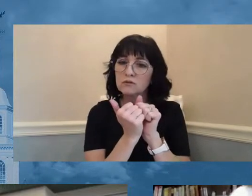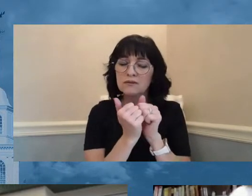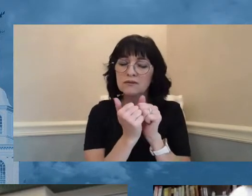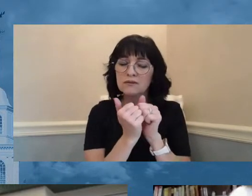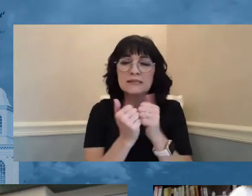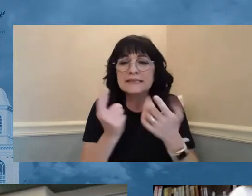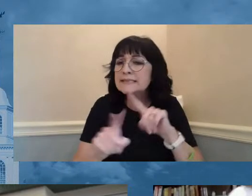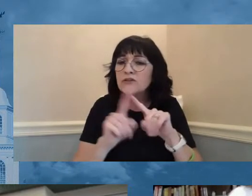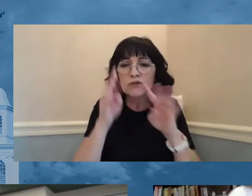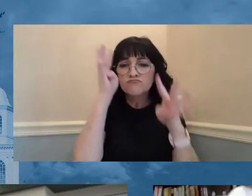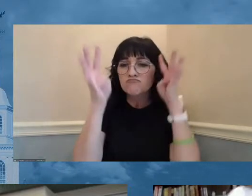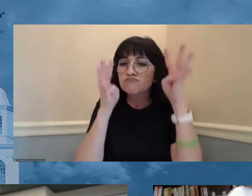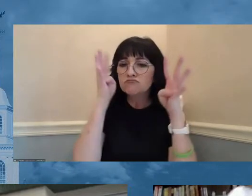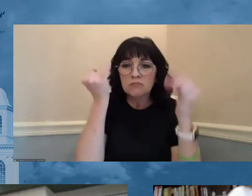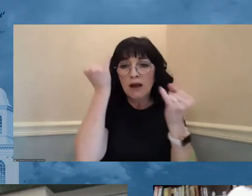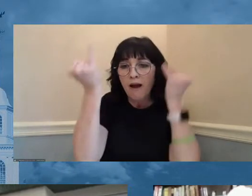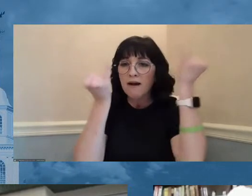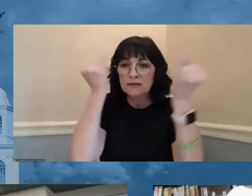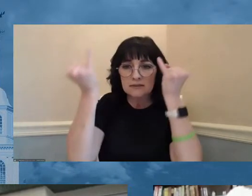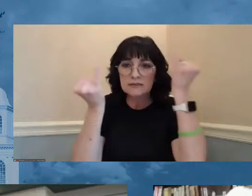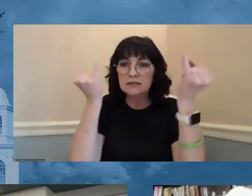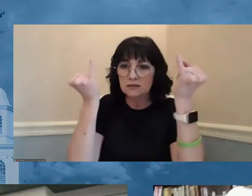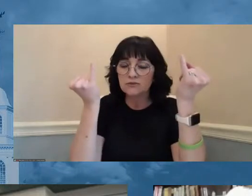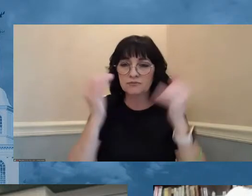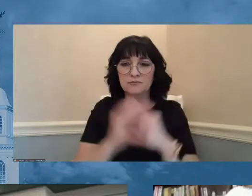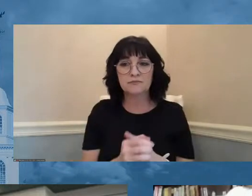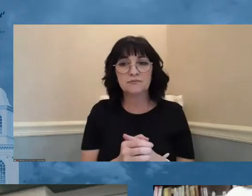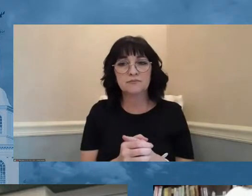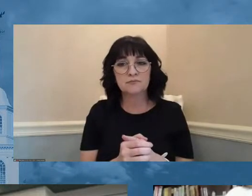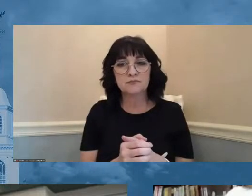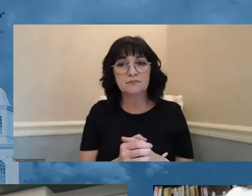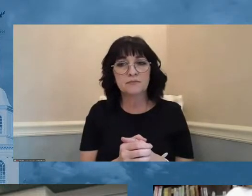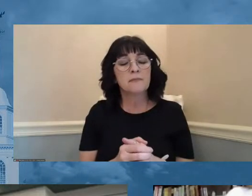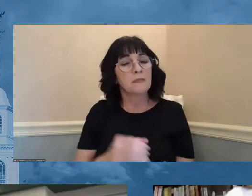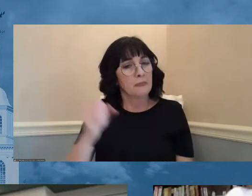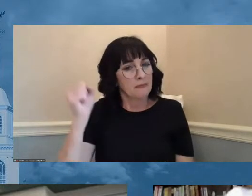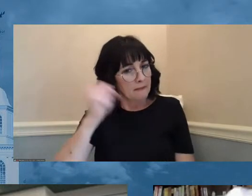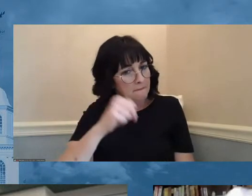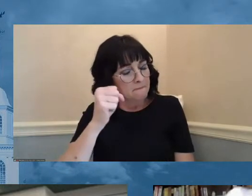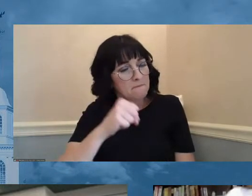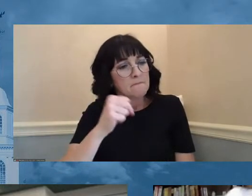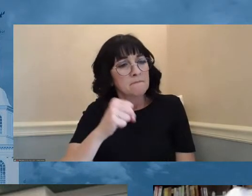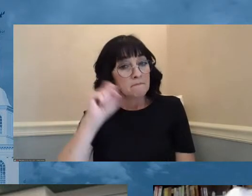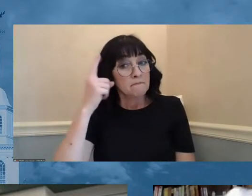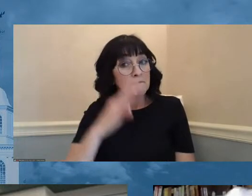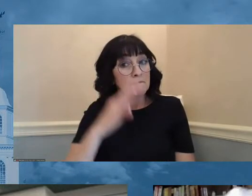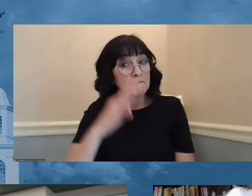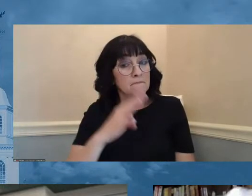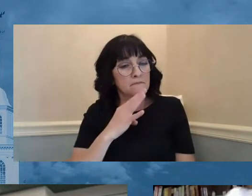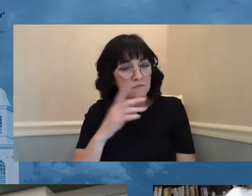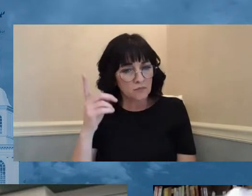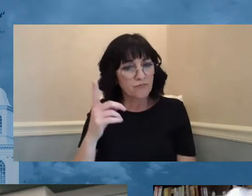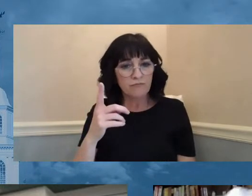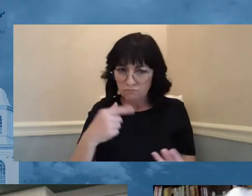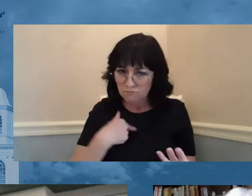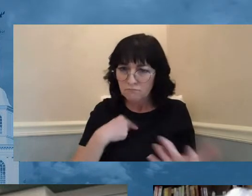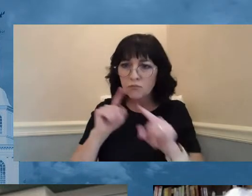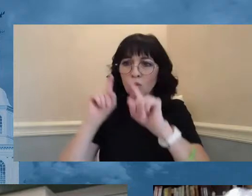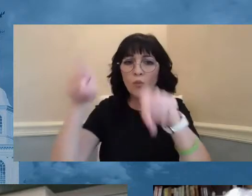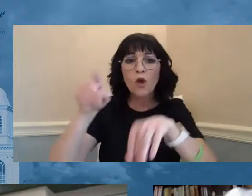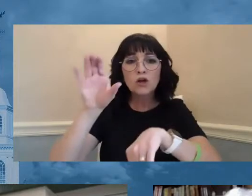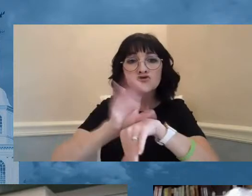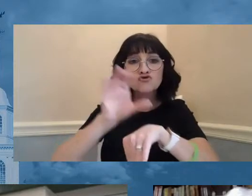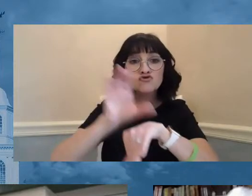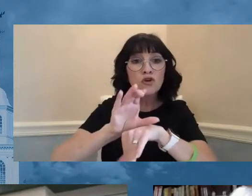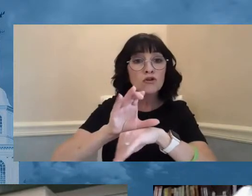people's arms. And we've done thousands of vaccinations in church parking lots in